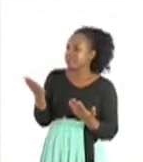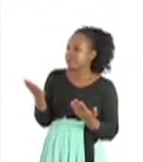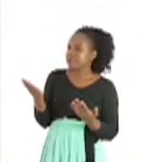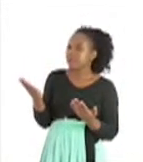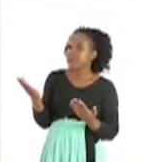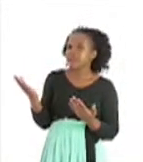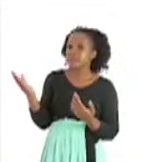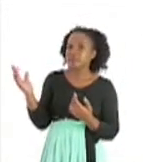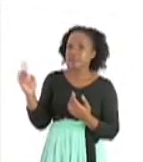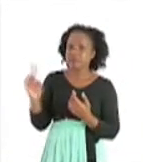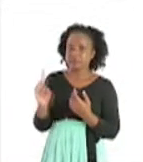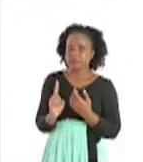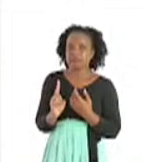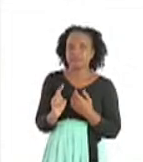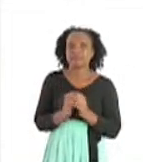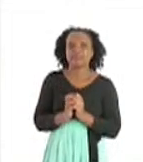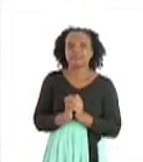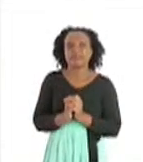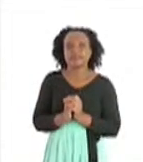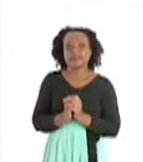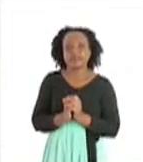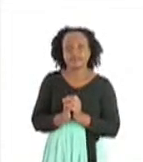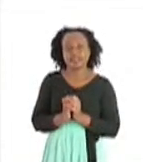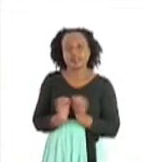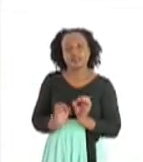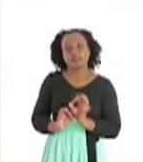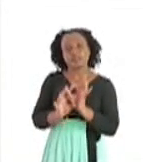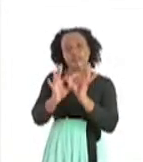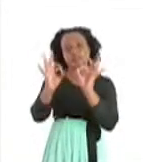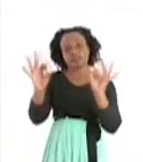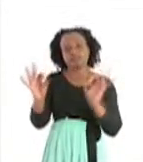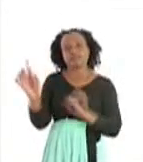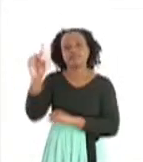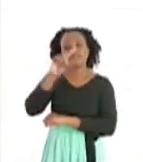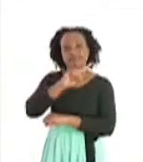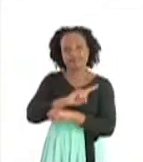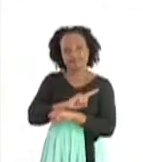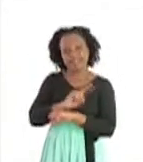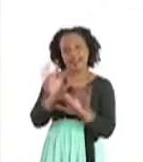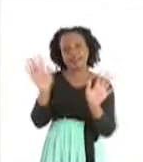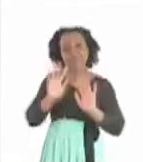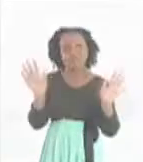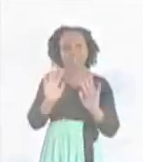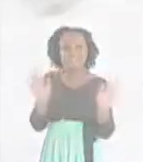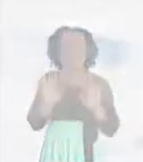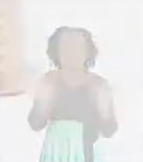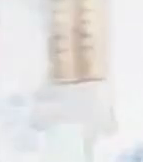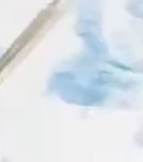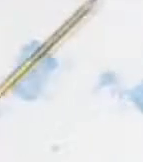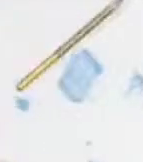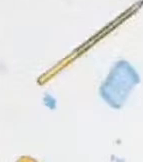you? Okay, have a wonderful day and goodbye.